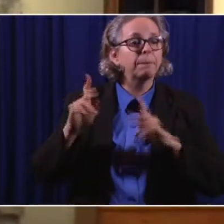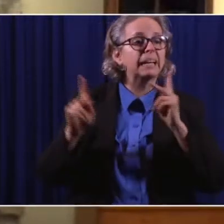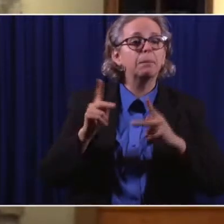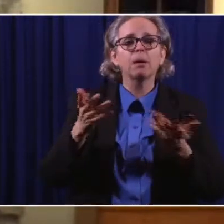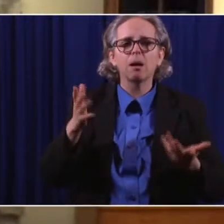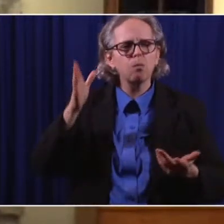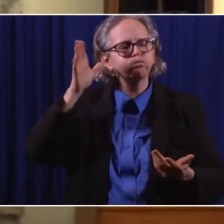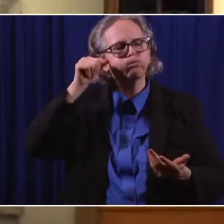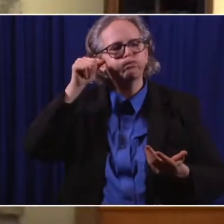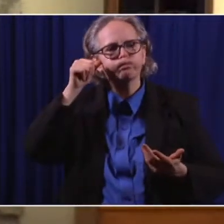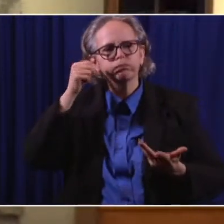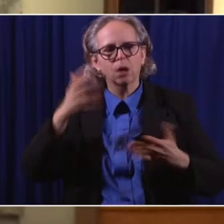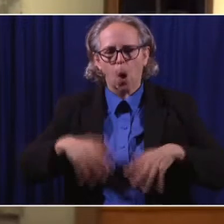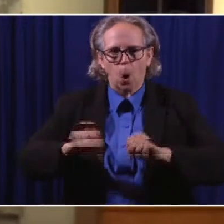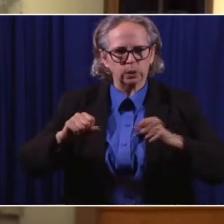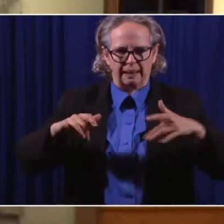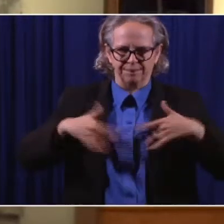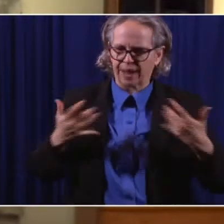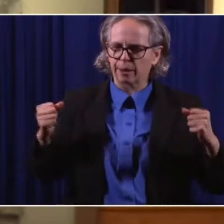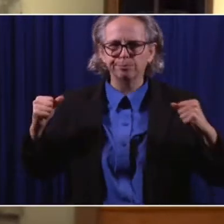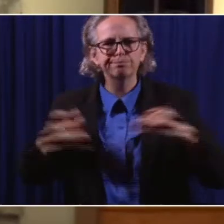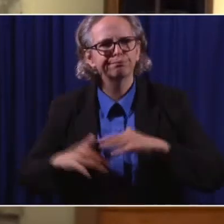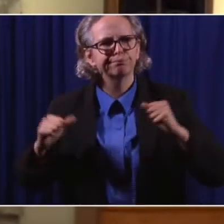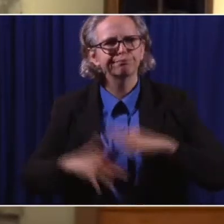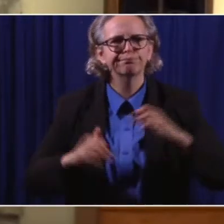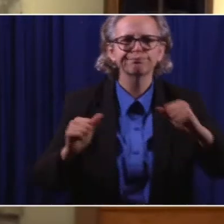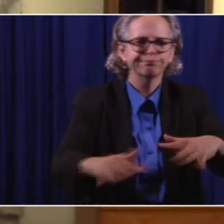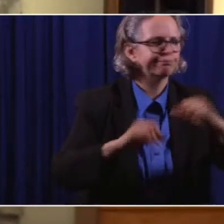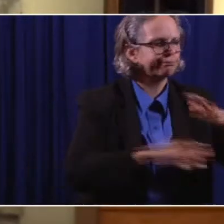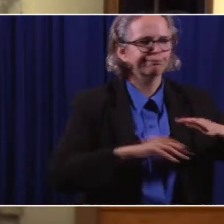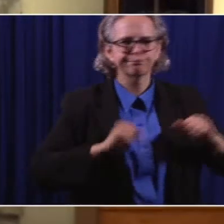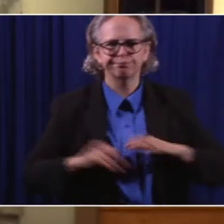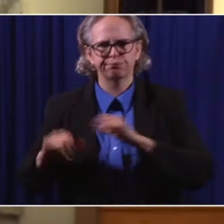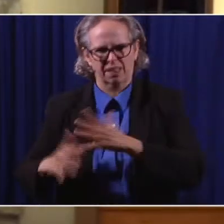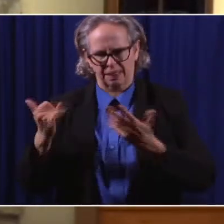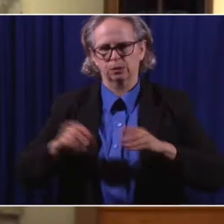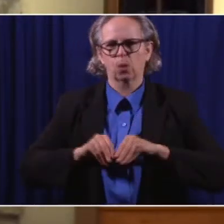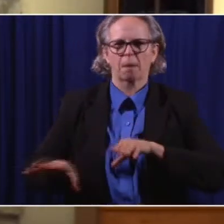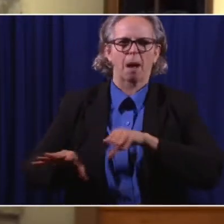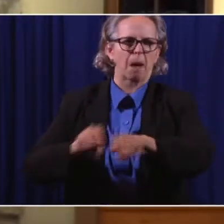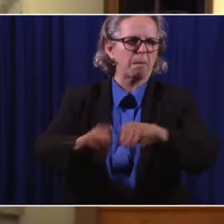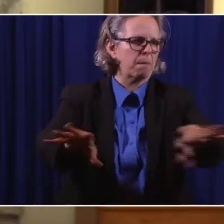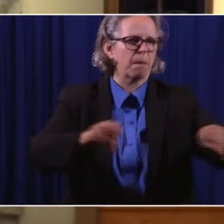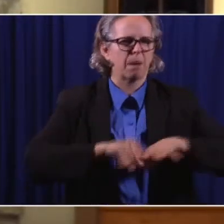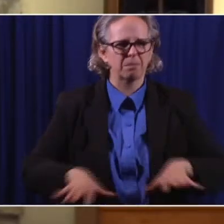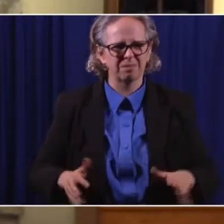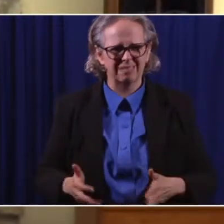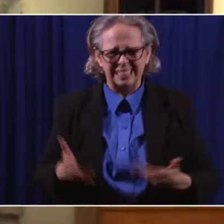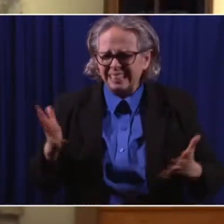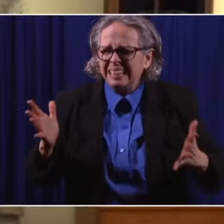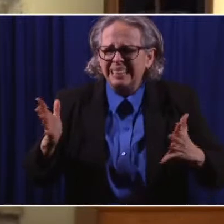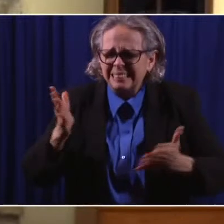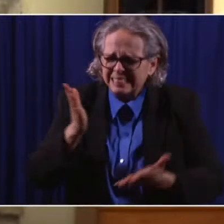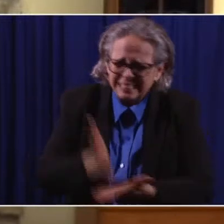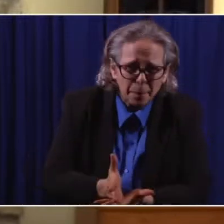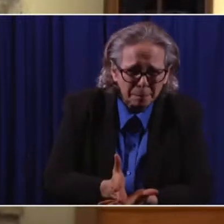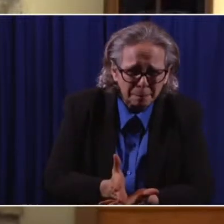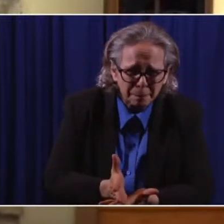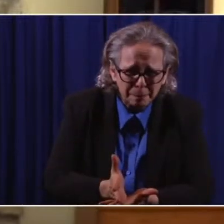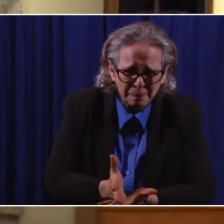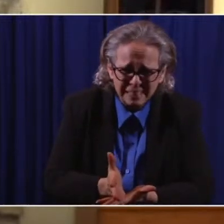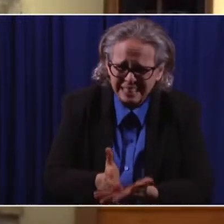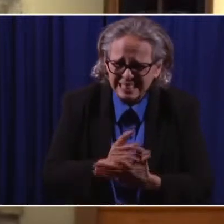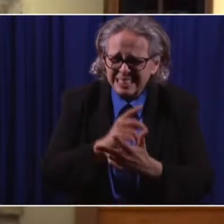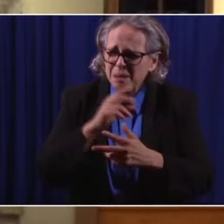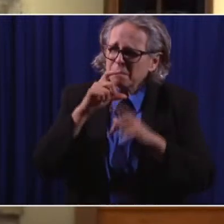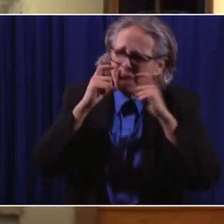and that they are having, unfortunately, some difficulty in getting people to cooperate in regard to contact tracing, which is really